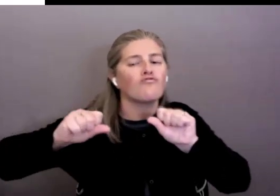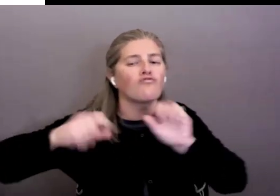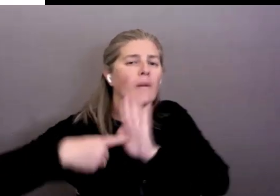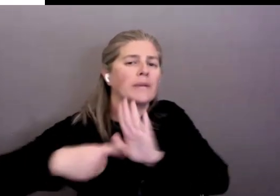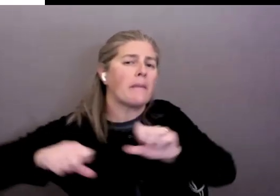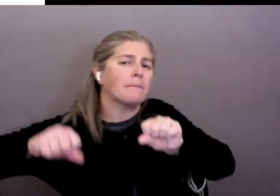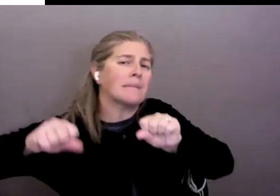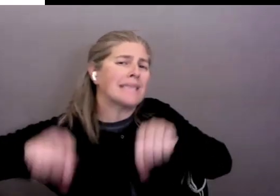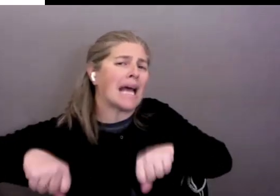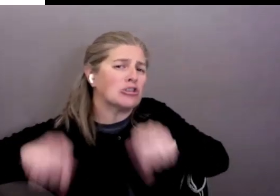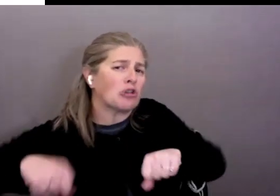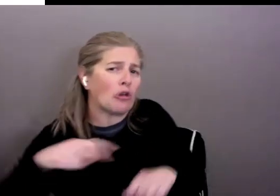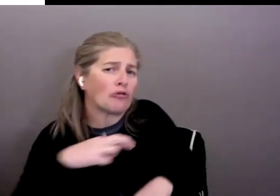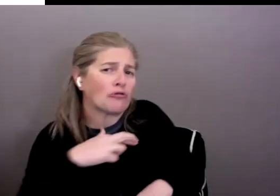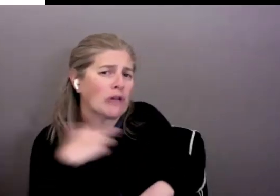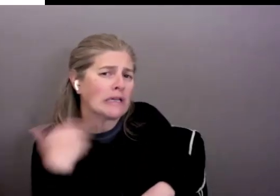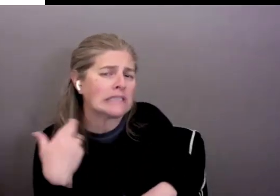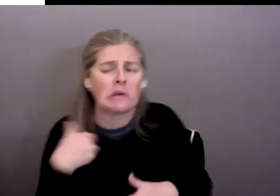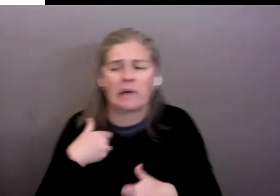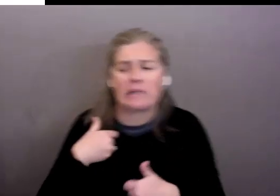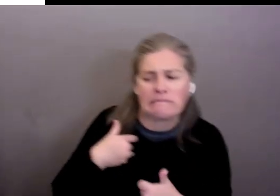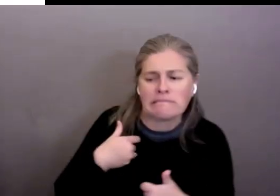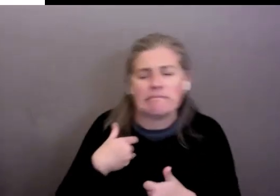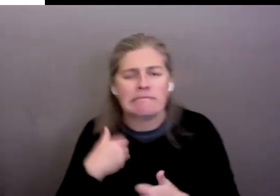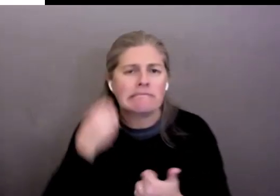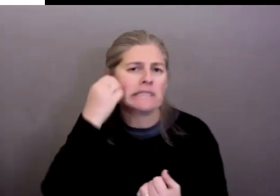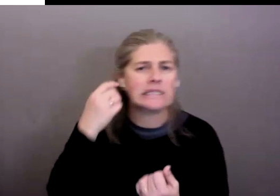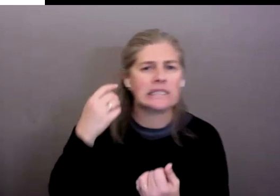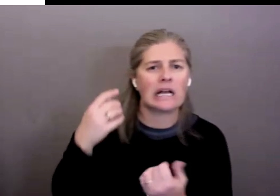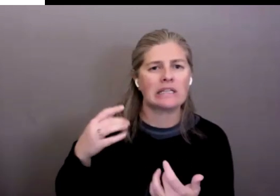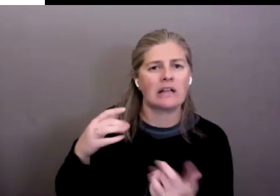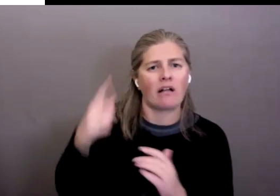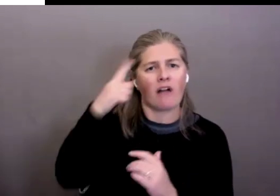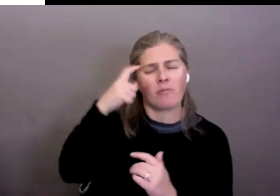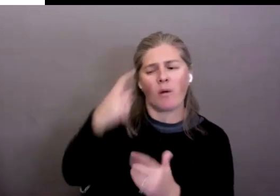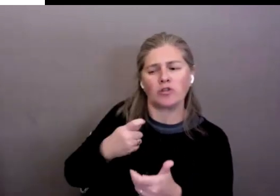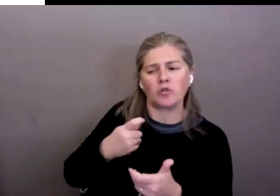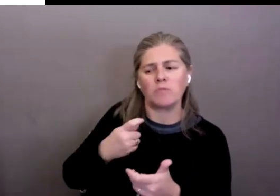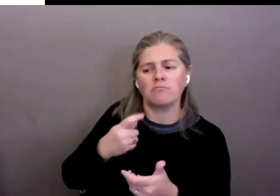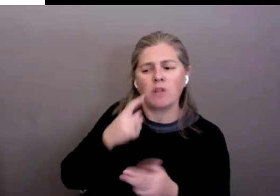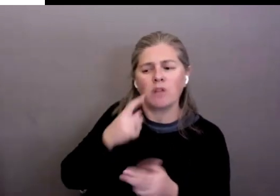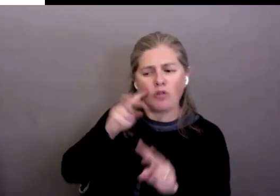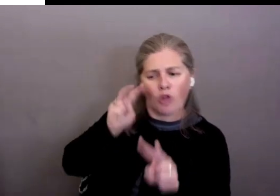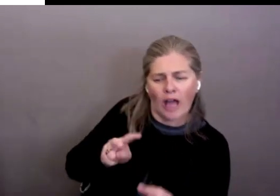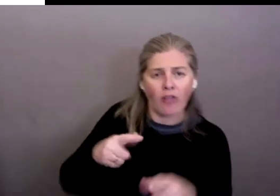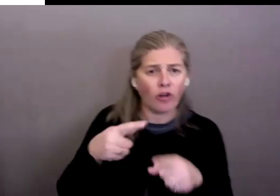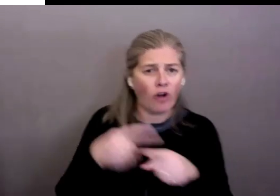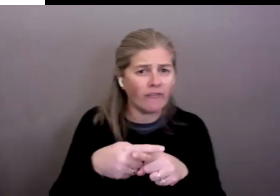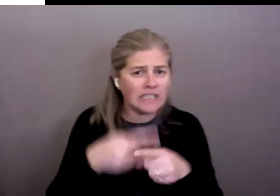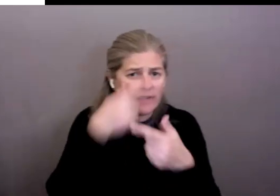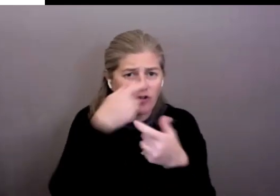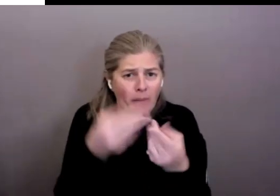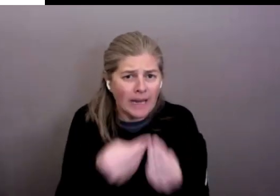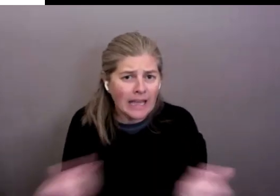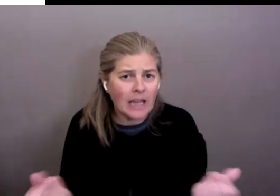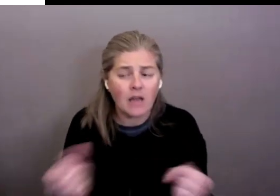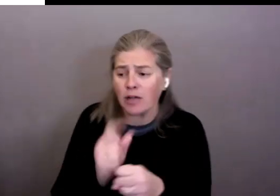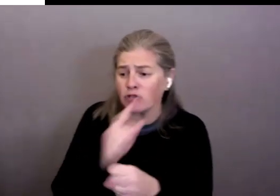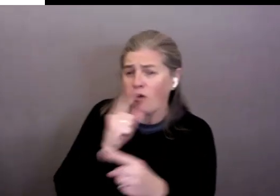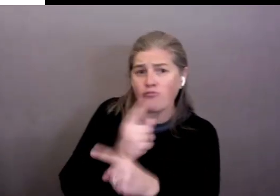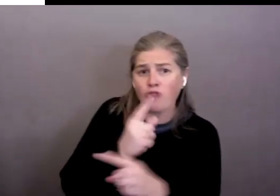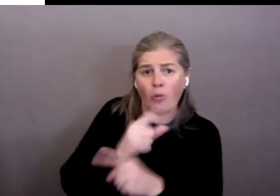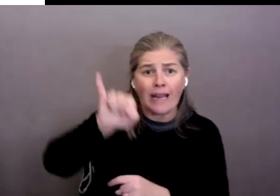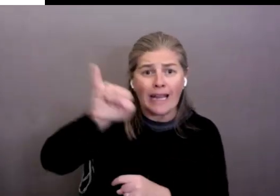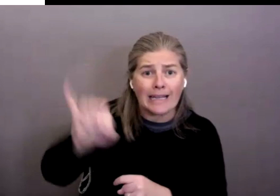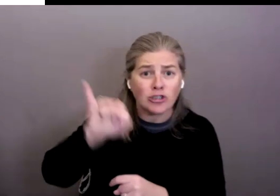want to discuss. The state likely wants to make sure that conflicts of interest are mitigated. They might want to make sure that appropriate insurance policies